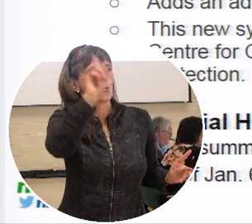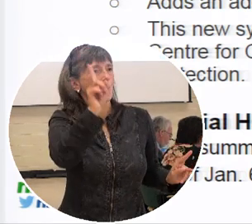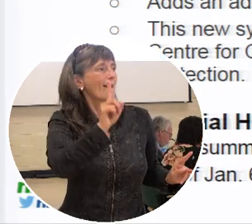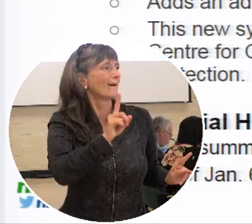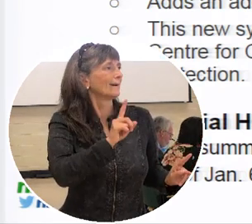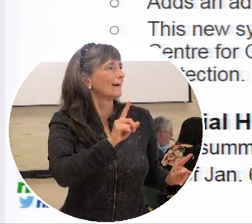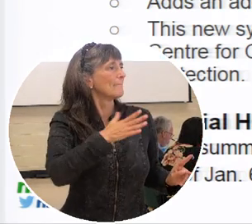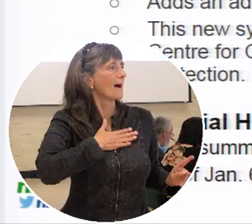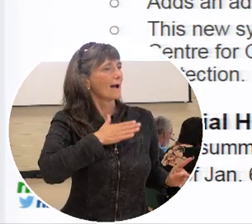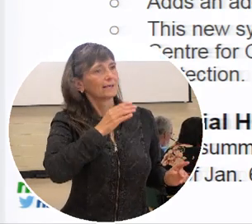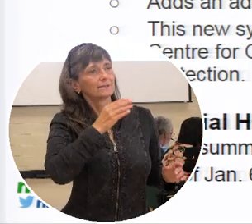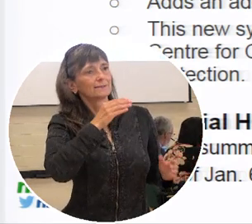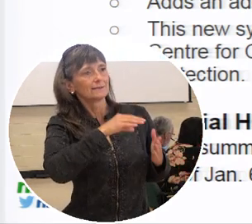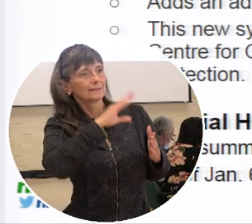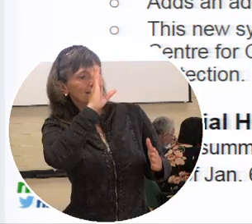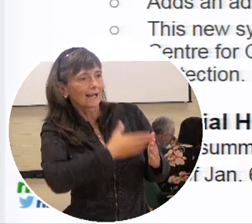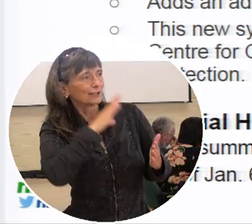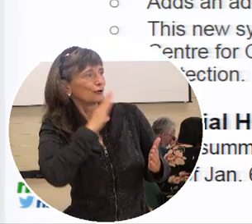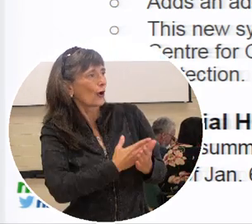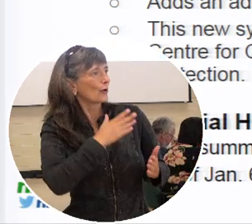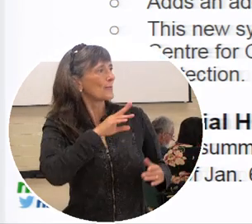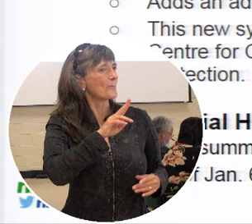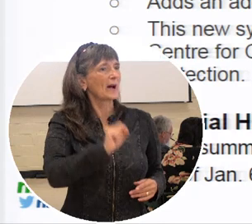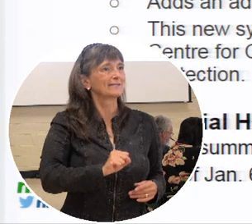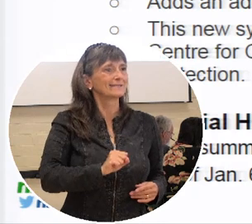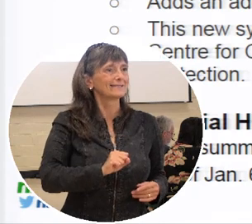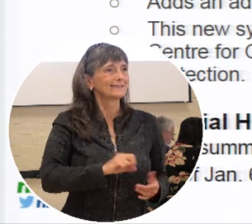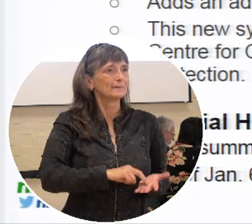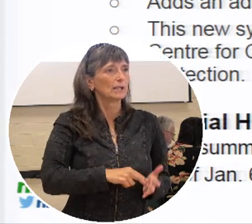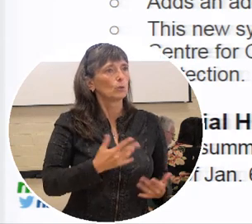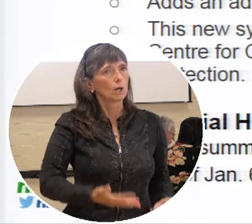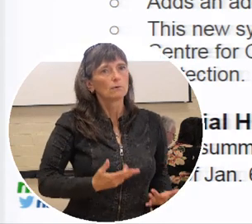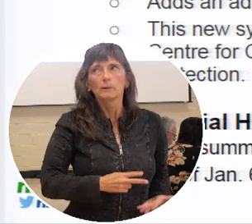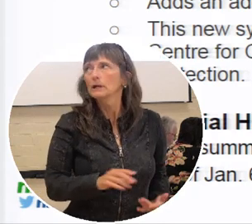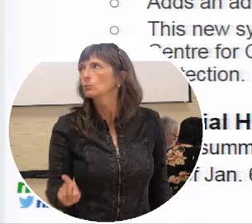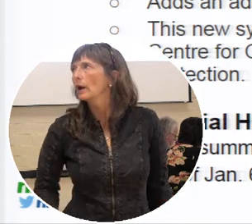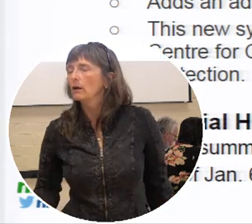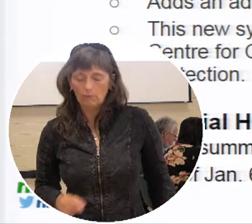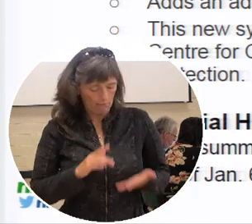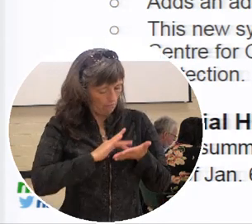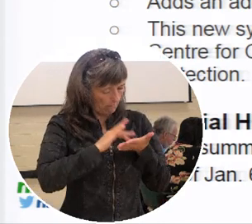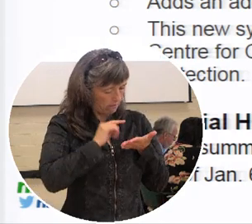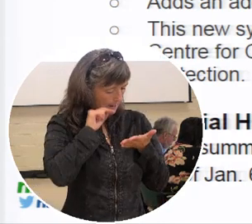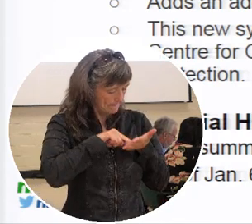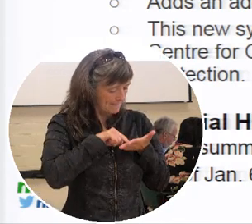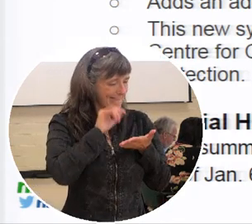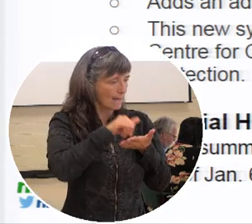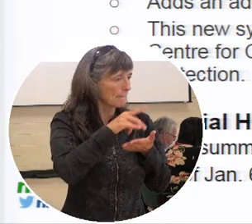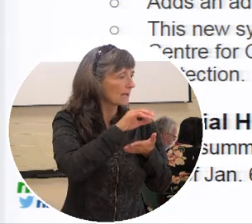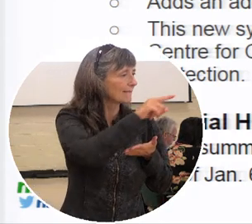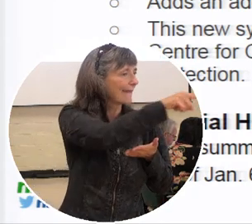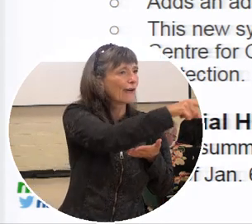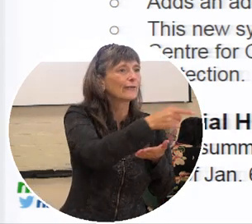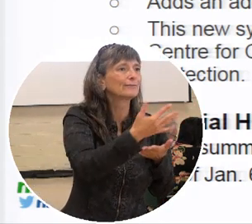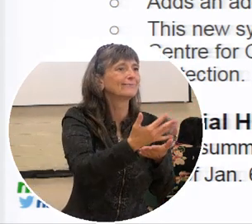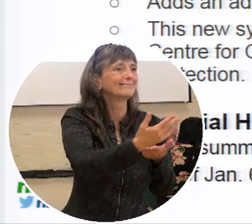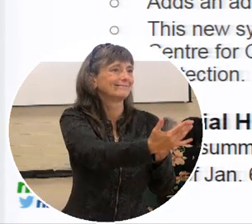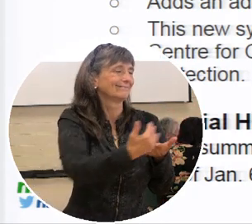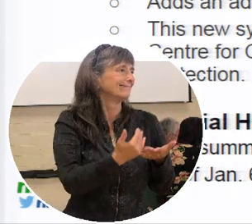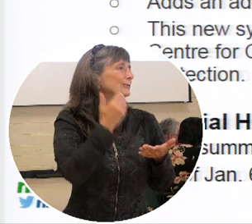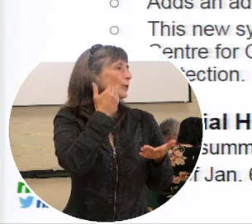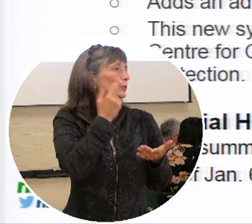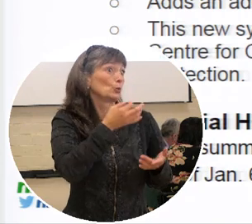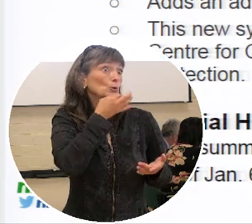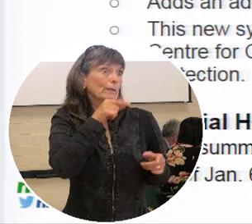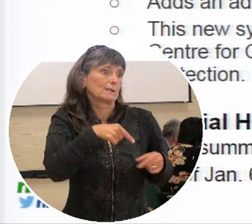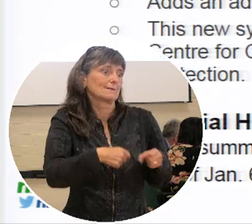online. And this will result in a reduction of student wait time for buses. So this is something that we're hoping to roll out very soon